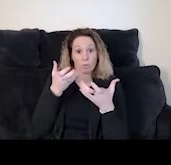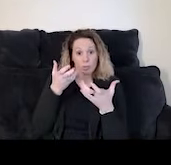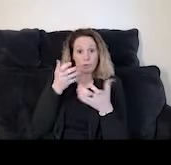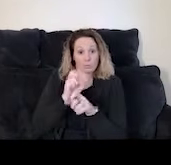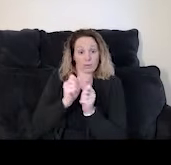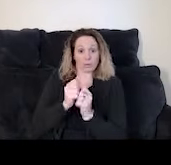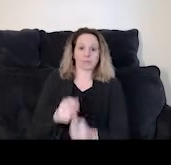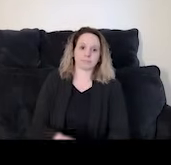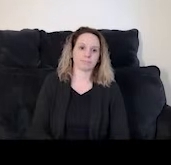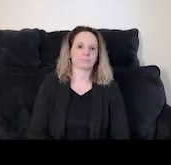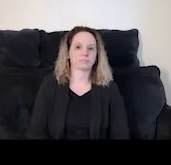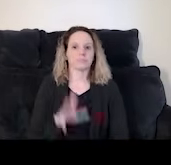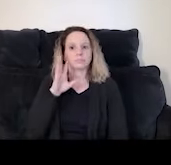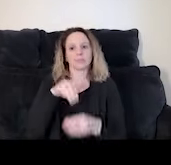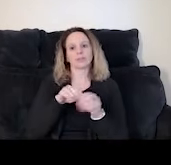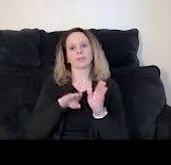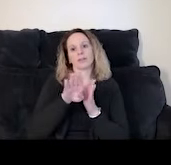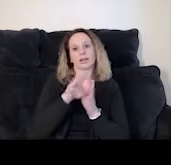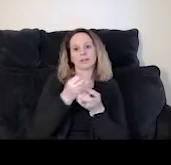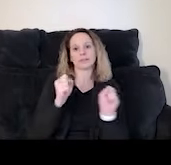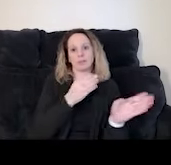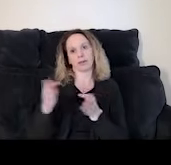on, including developing a safety plan.